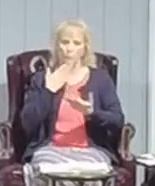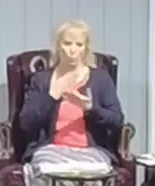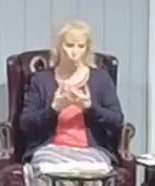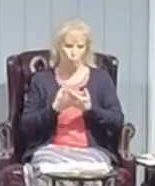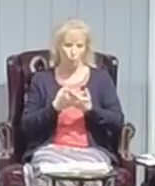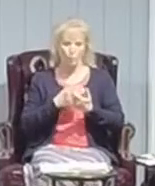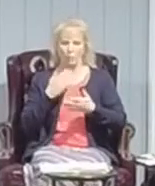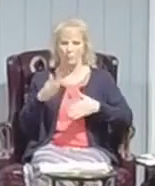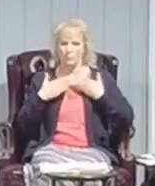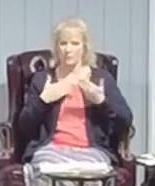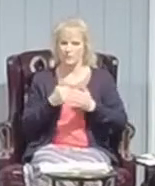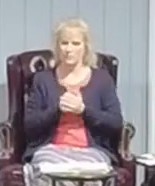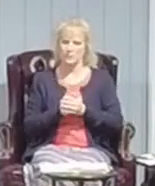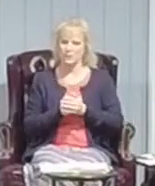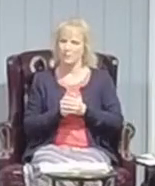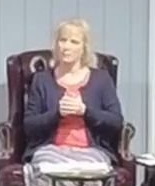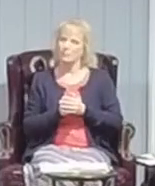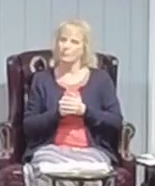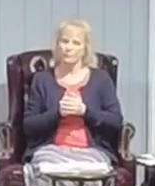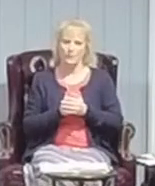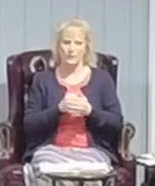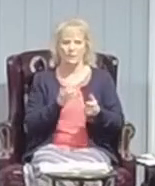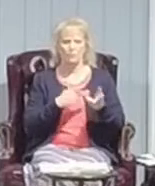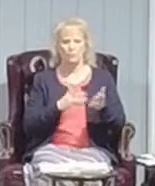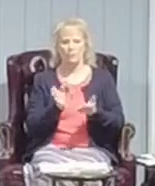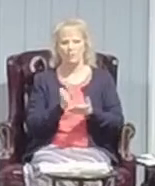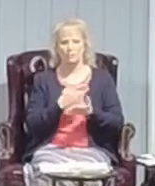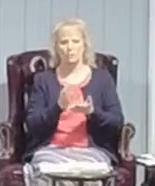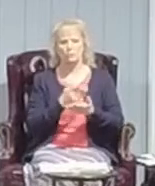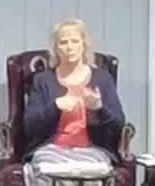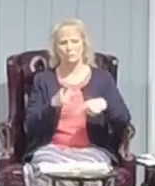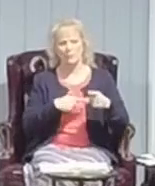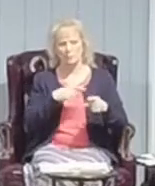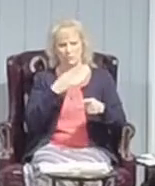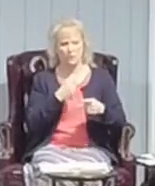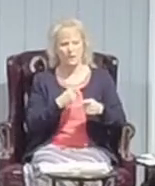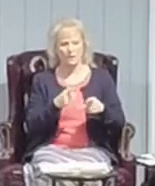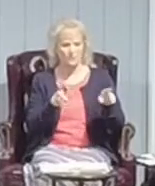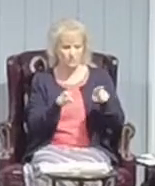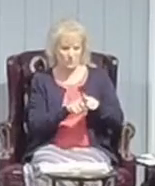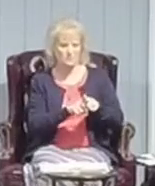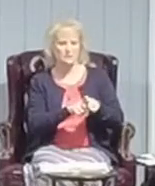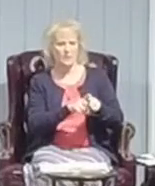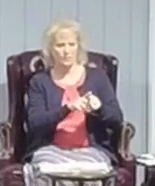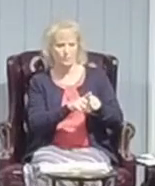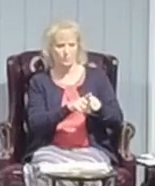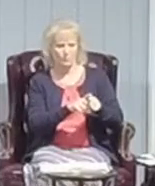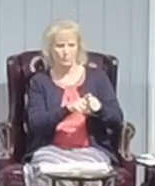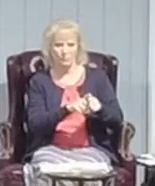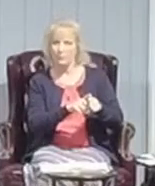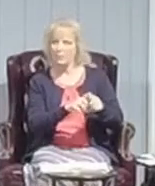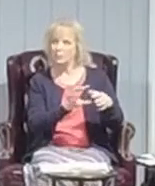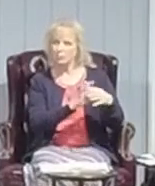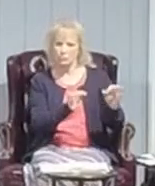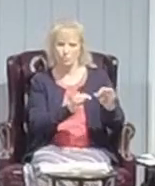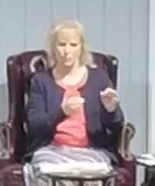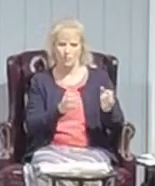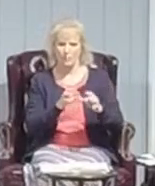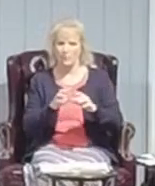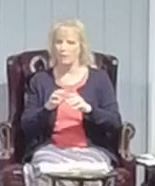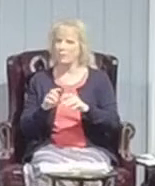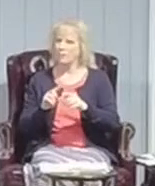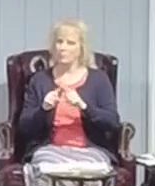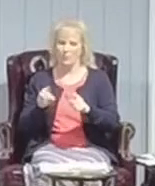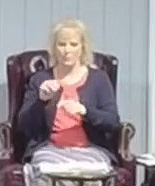same account, but Matthew gave a distinction. Matthew quotes the Father as saying, This is my